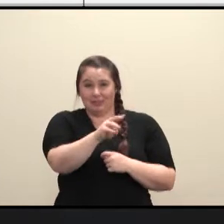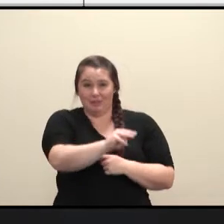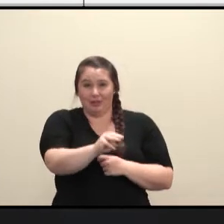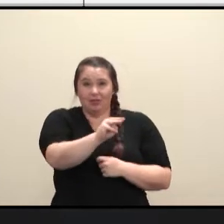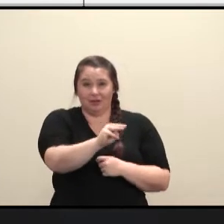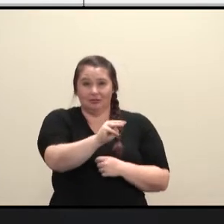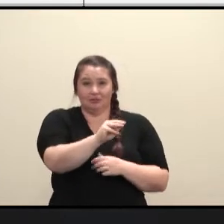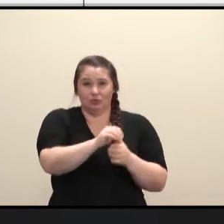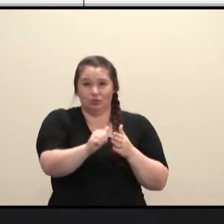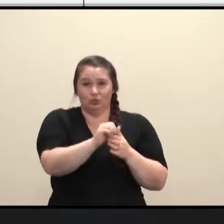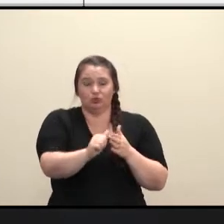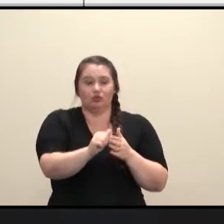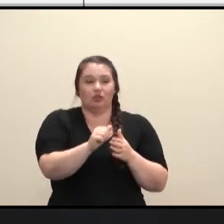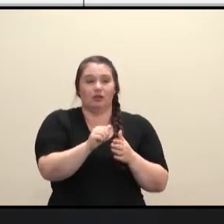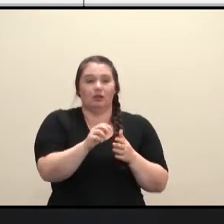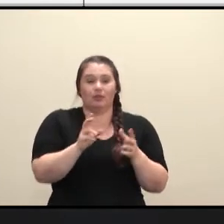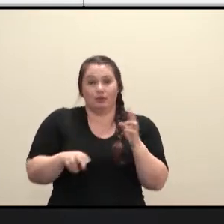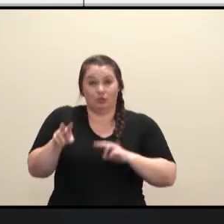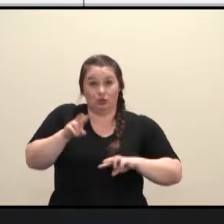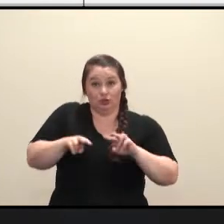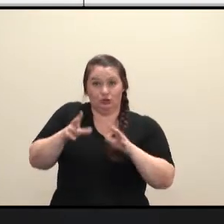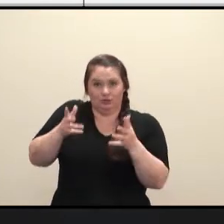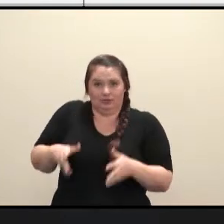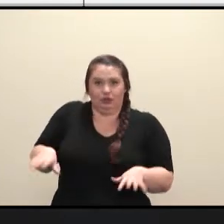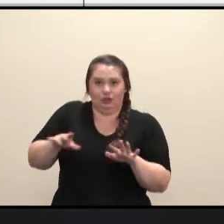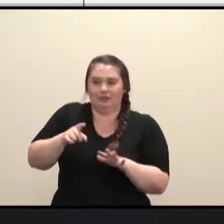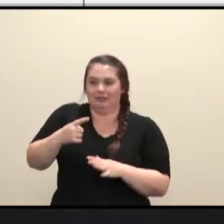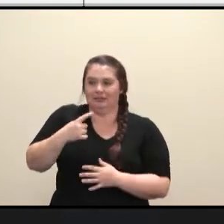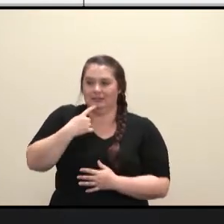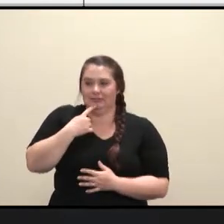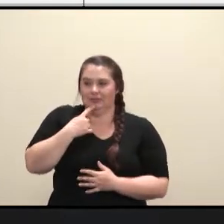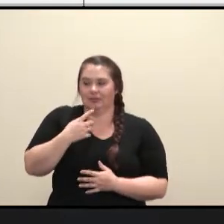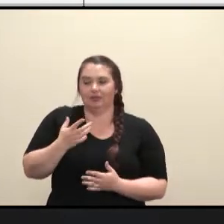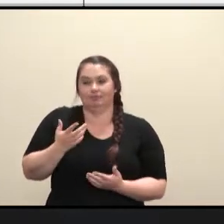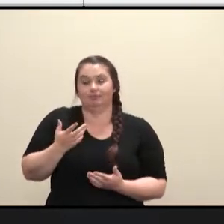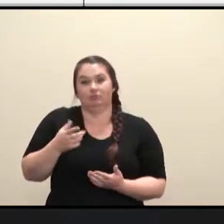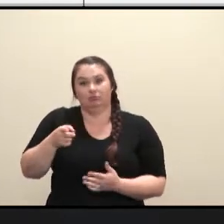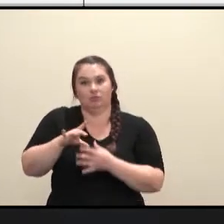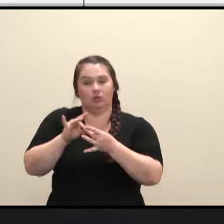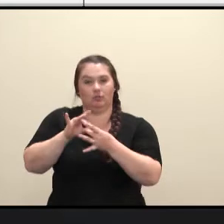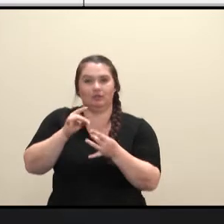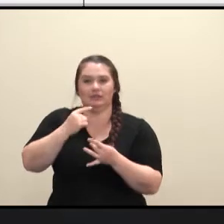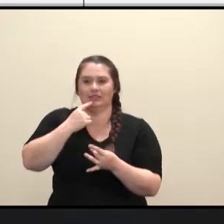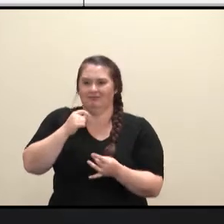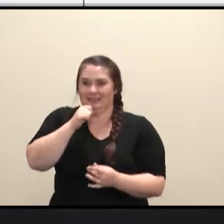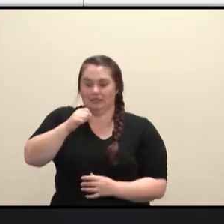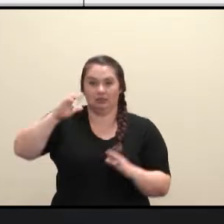downward with appraisals and all. Now, he did say he didn't expect the